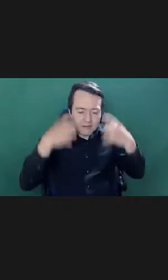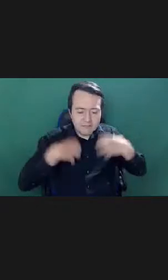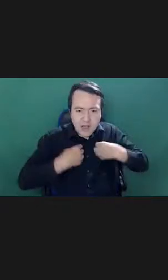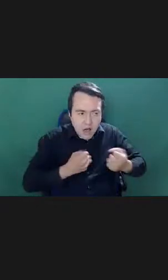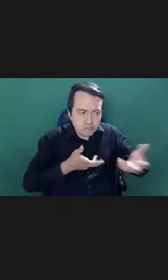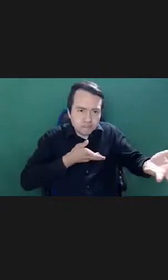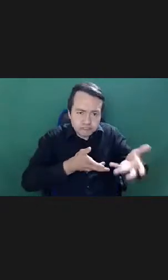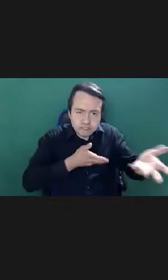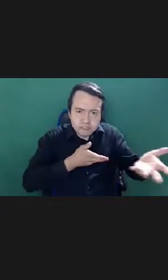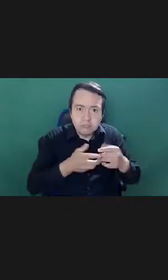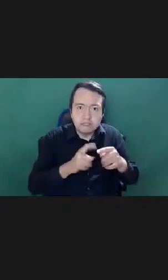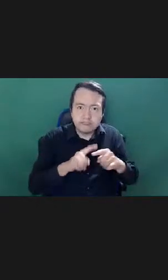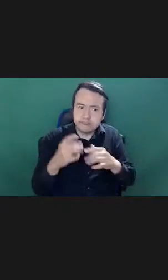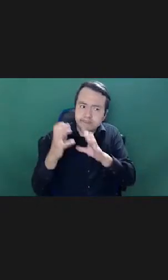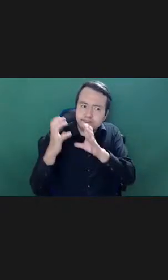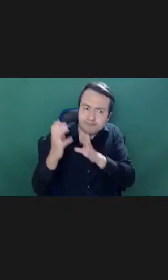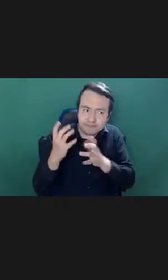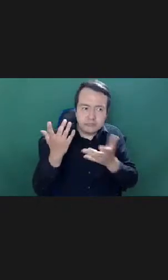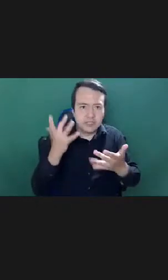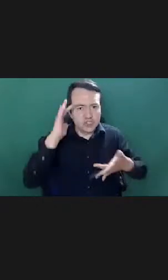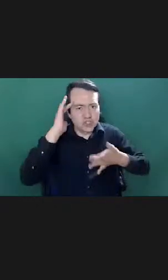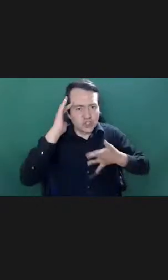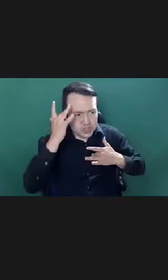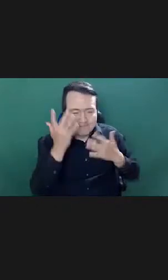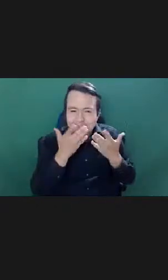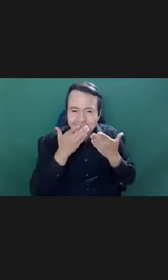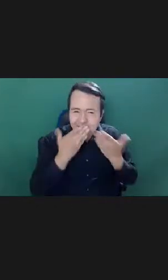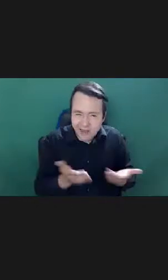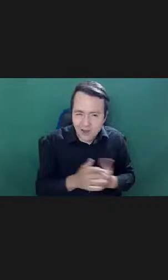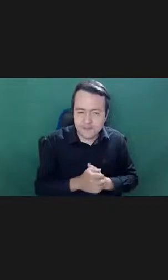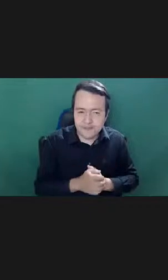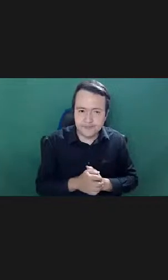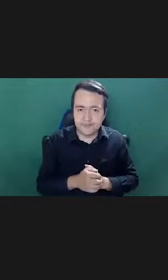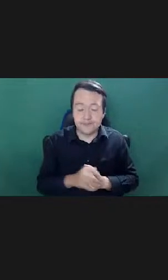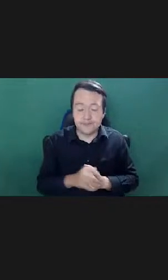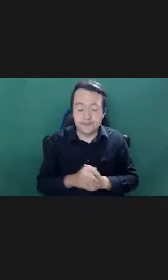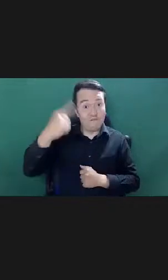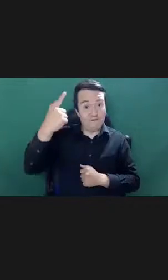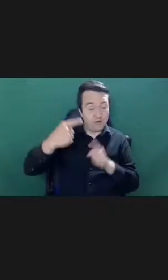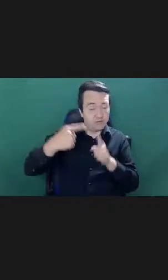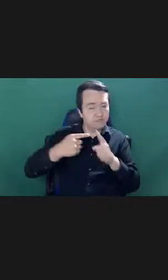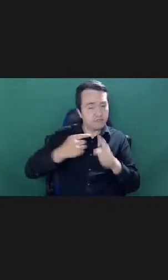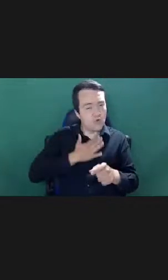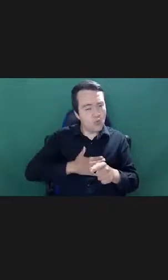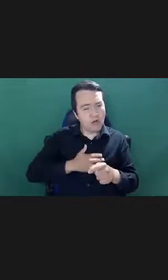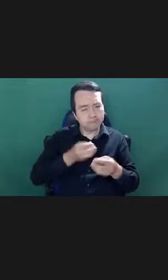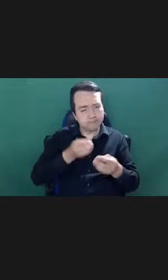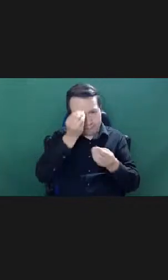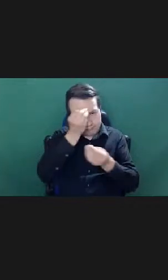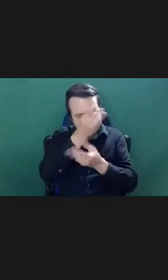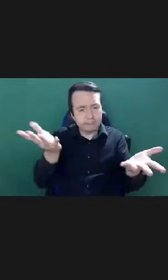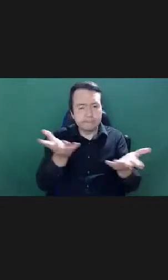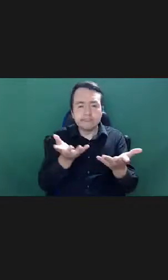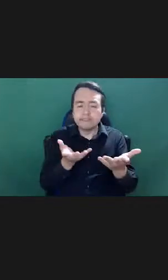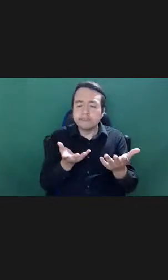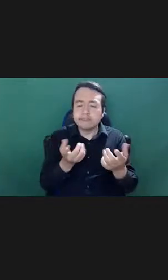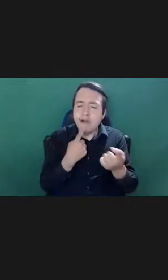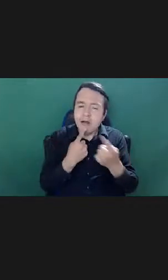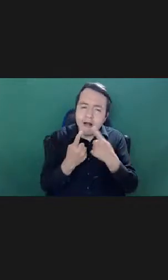First, we're going to talk about how the disease burden due to mental health is distributed. Then we're going